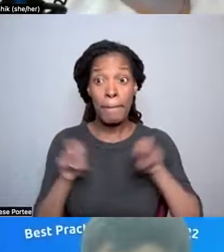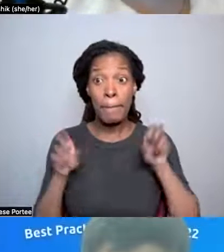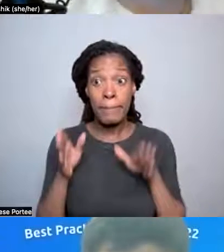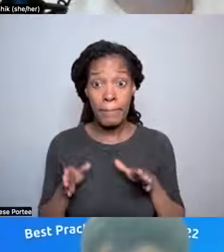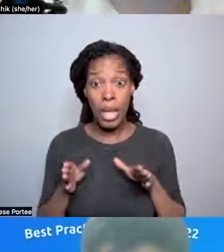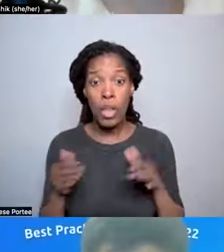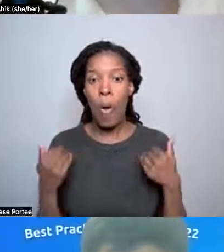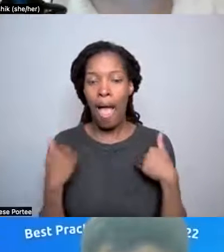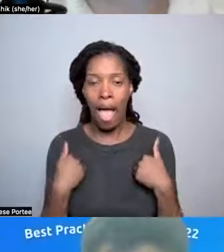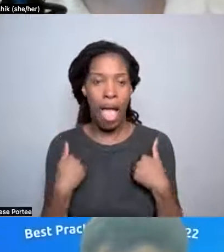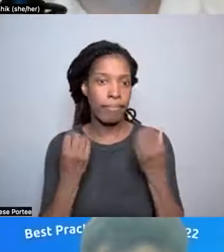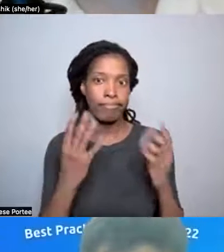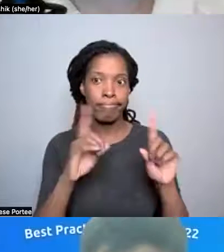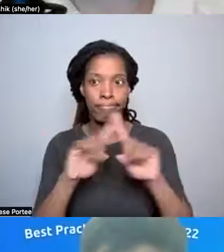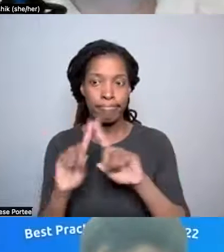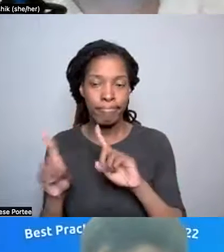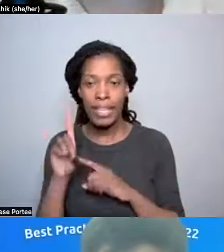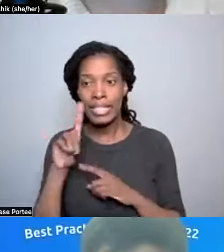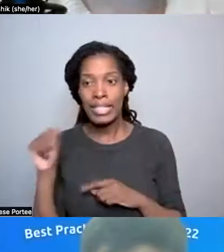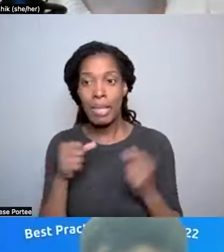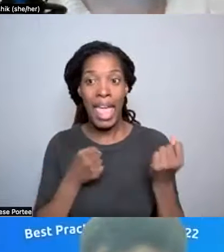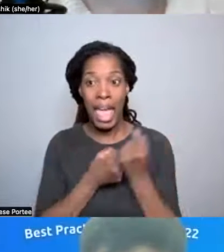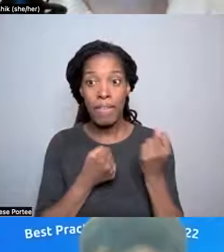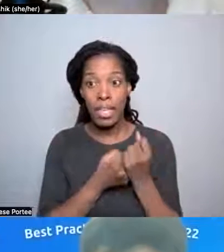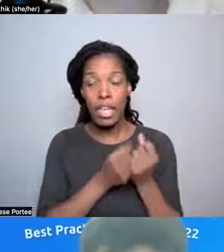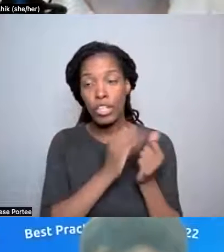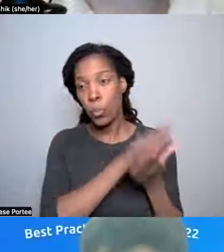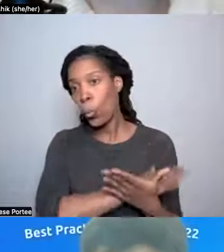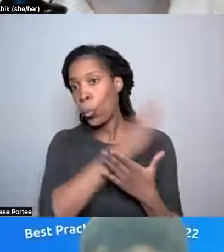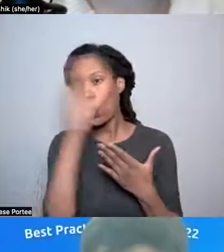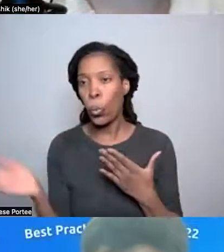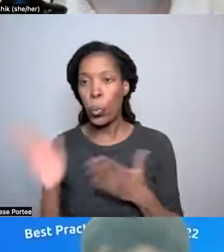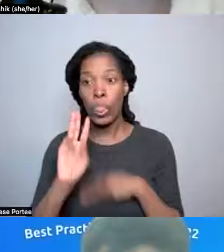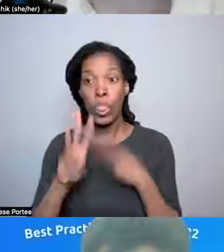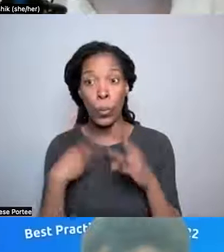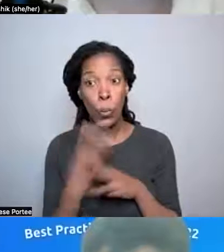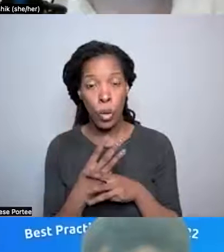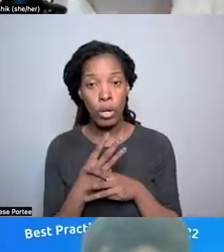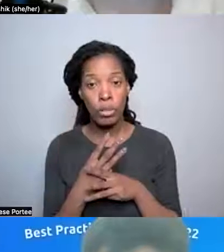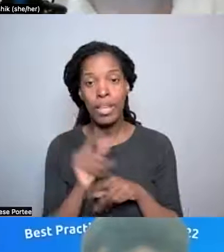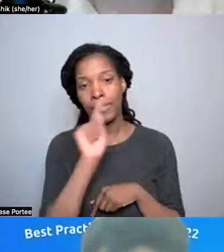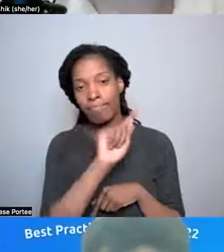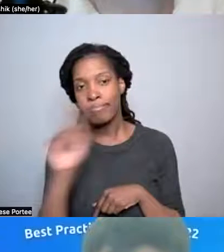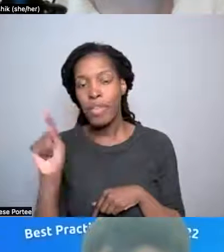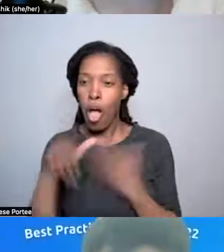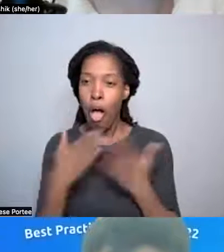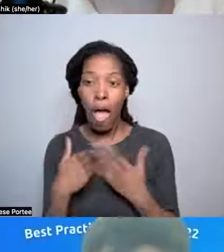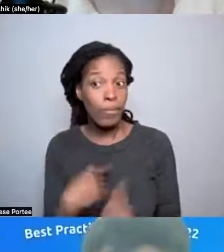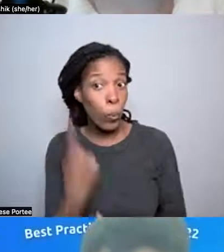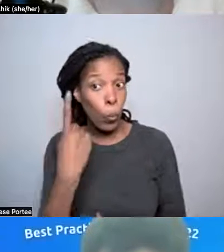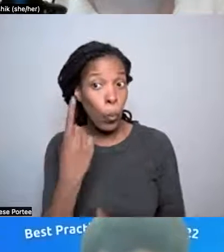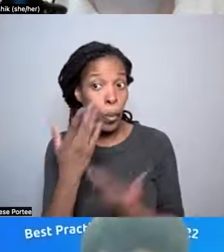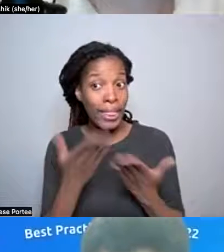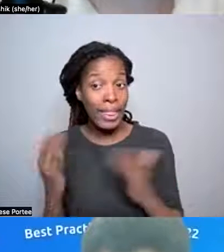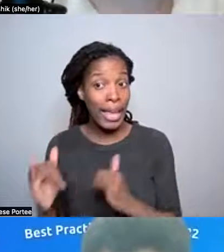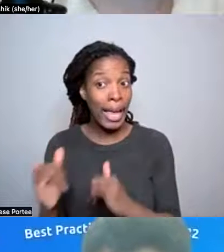features disability advocates across the globe who all have one thing in common. Each